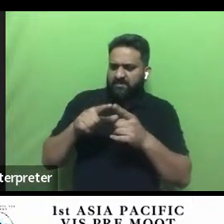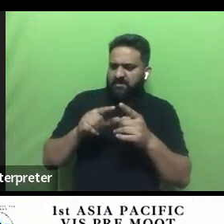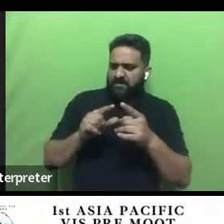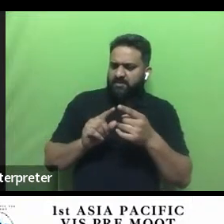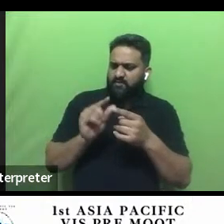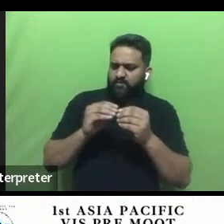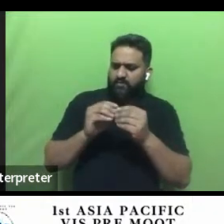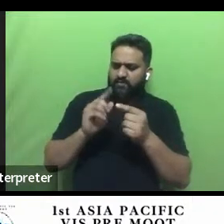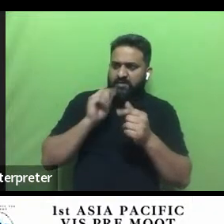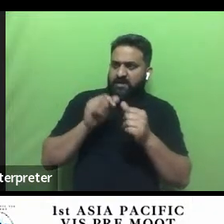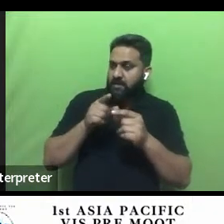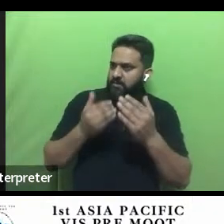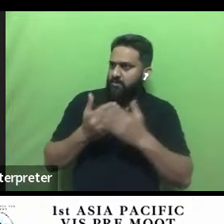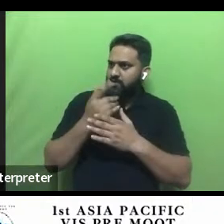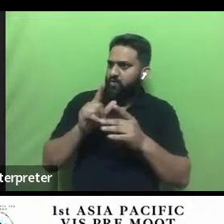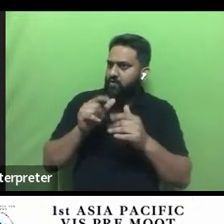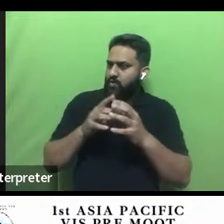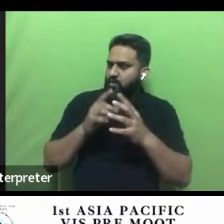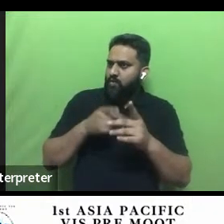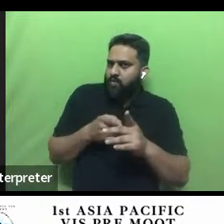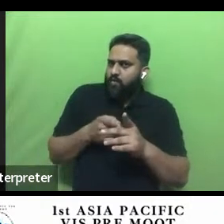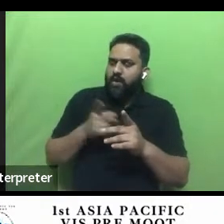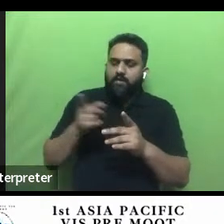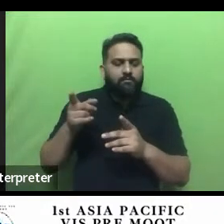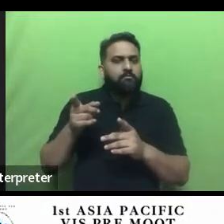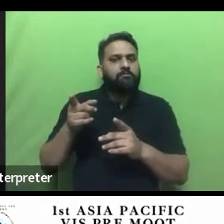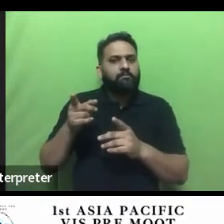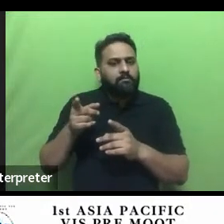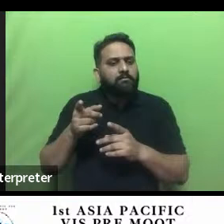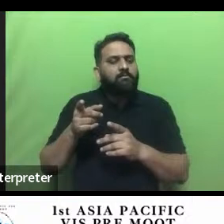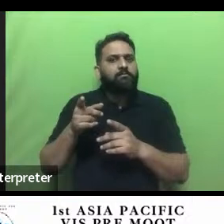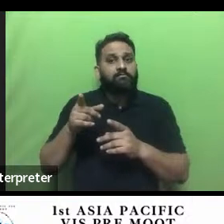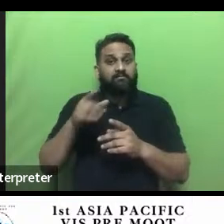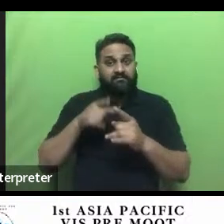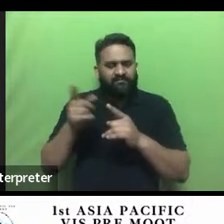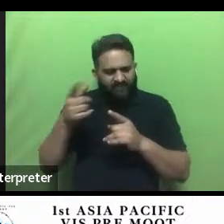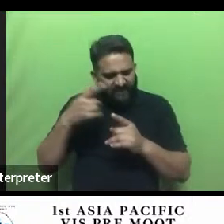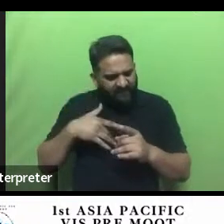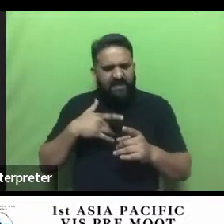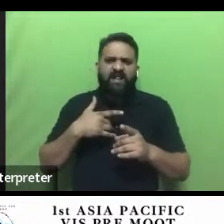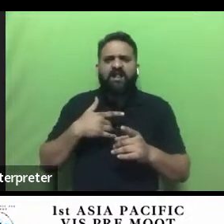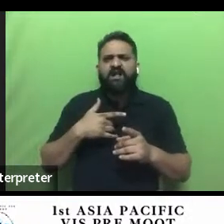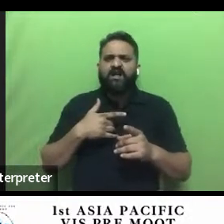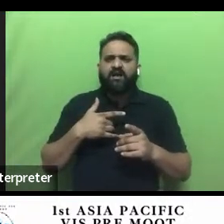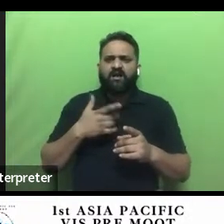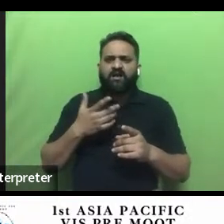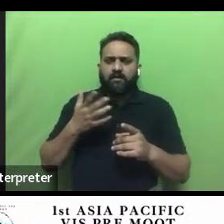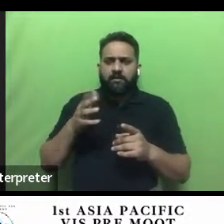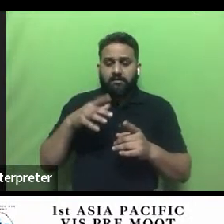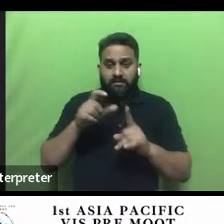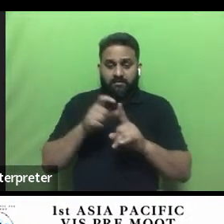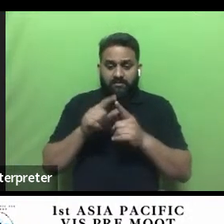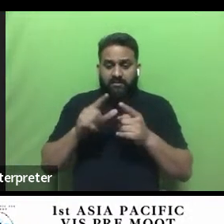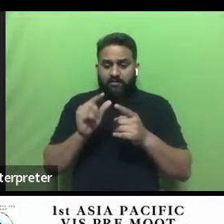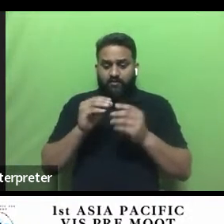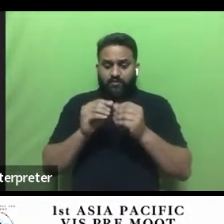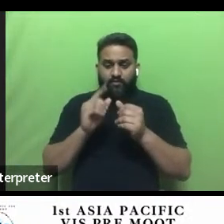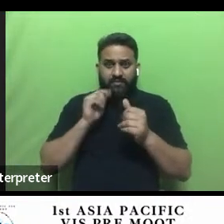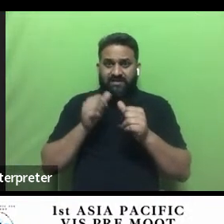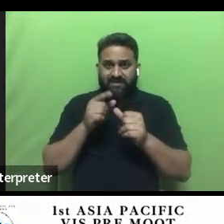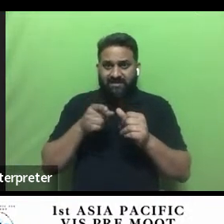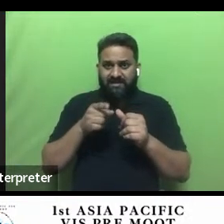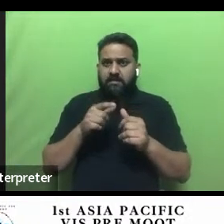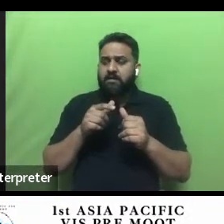pro-arbitration jurisdiction, that they also assumed that Danubian law would govern their